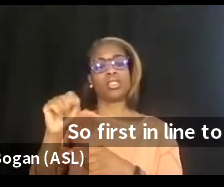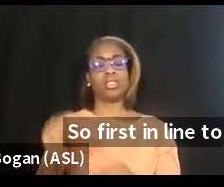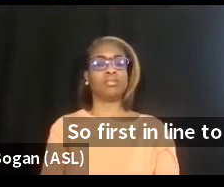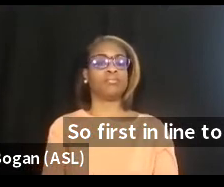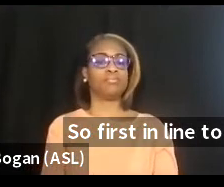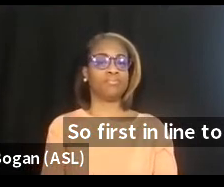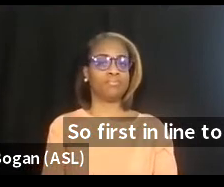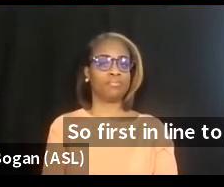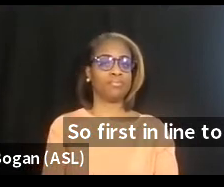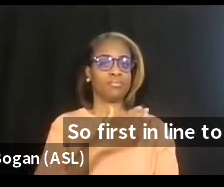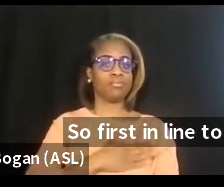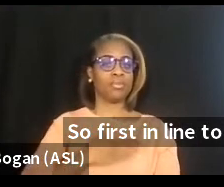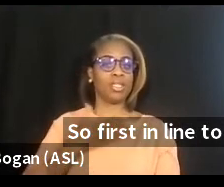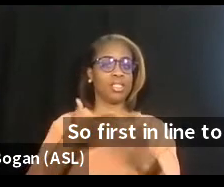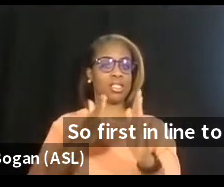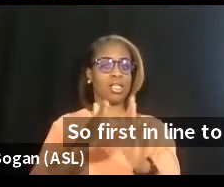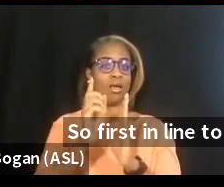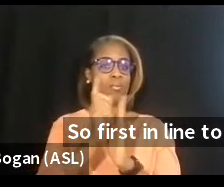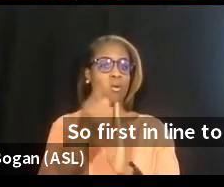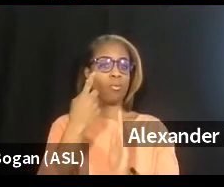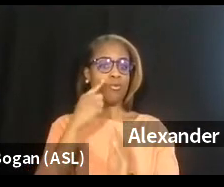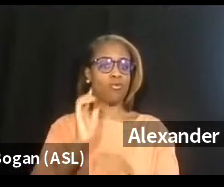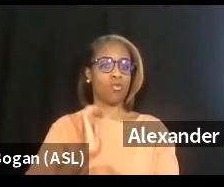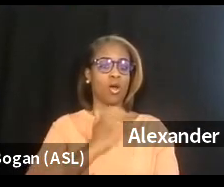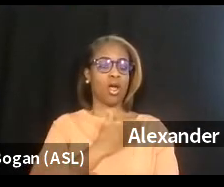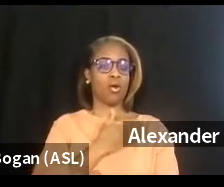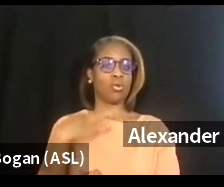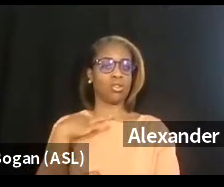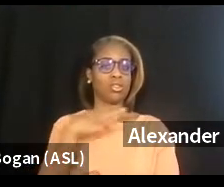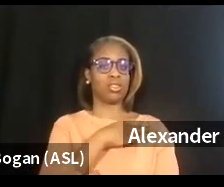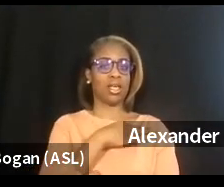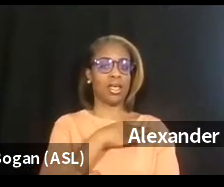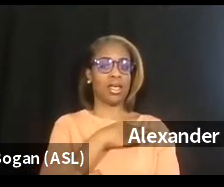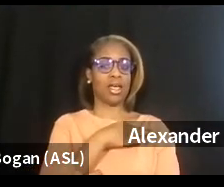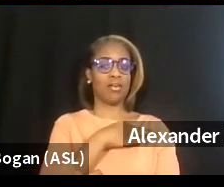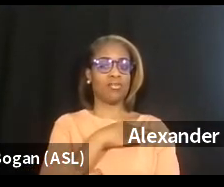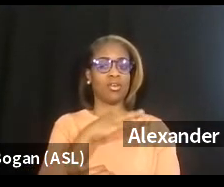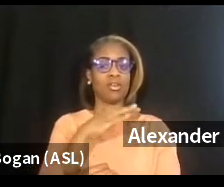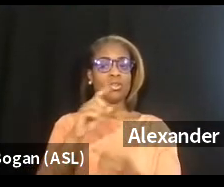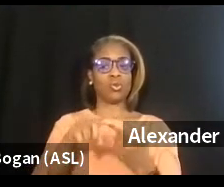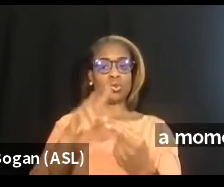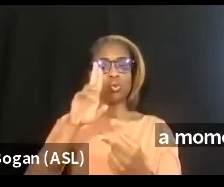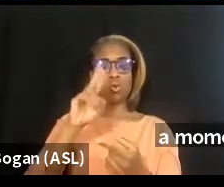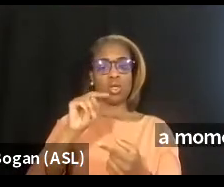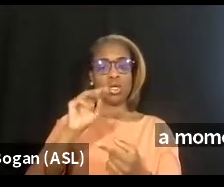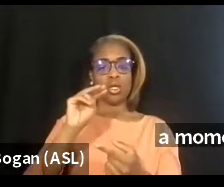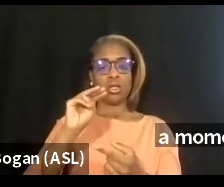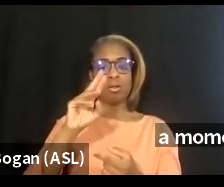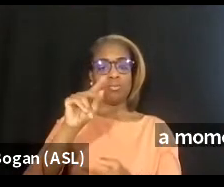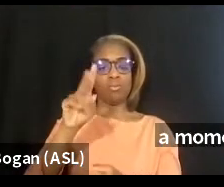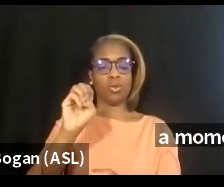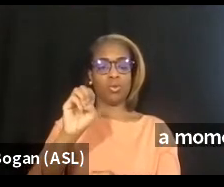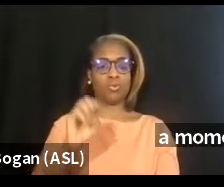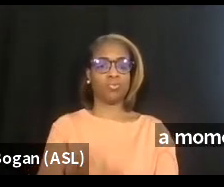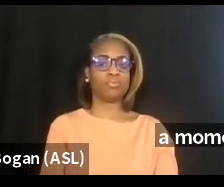Please allow a moment for our staff to unmute you.